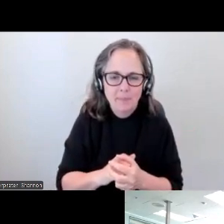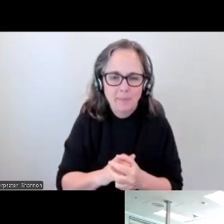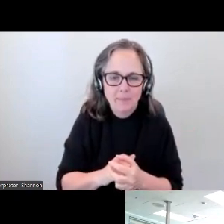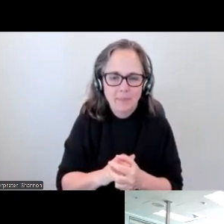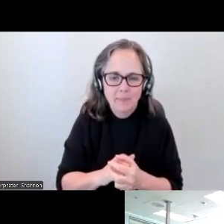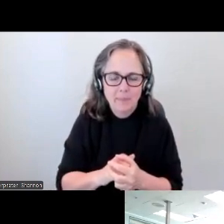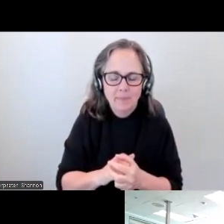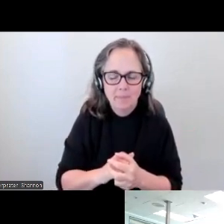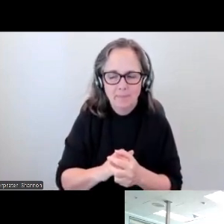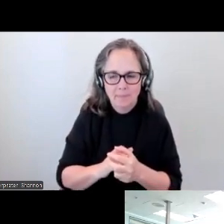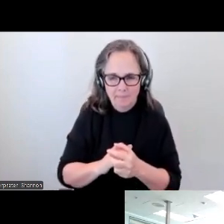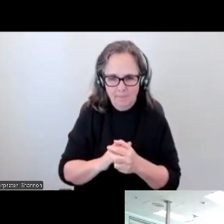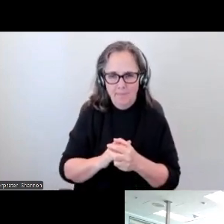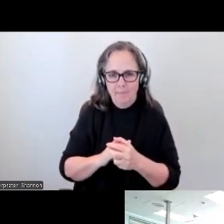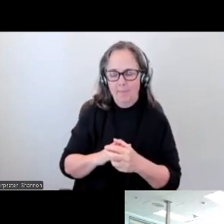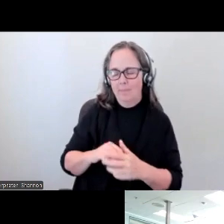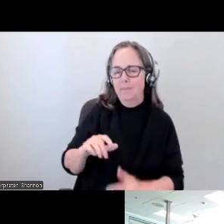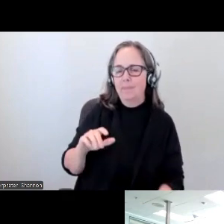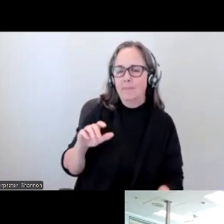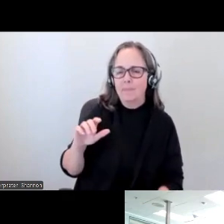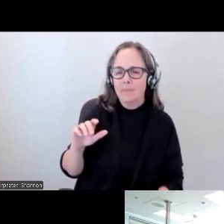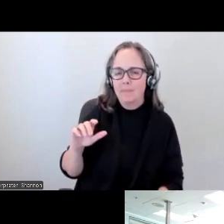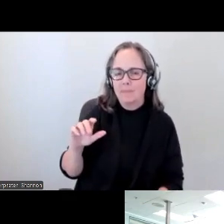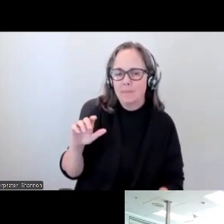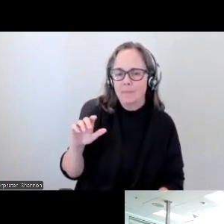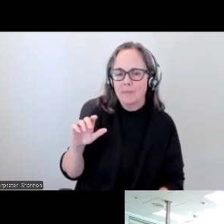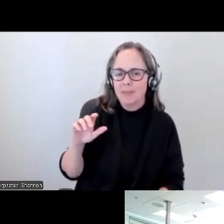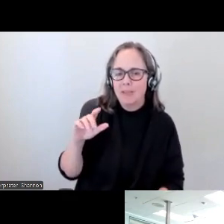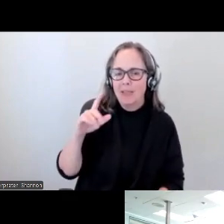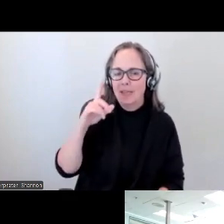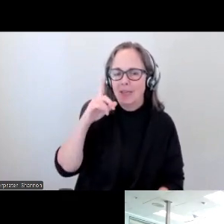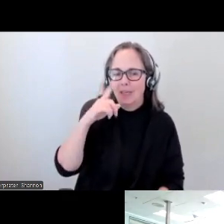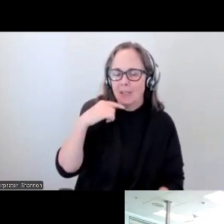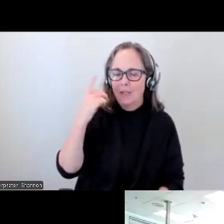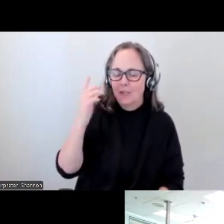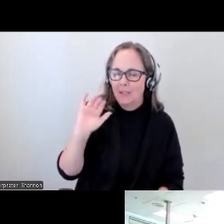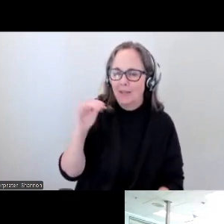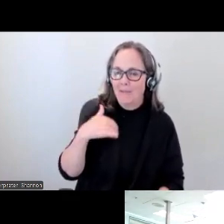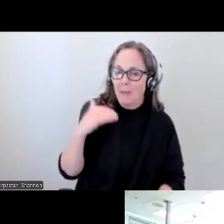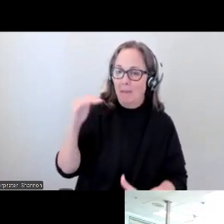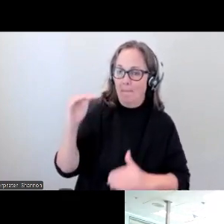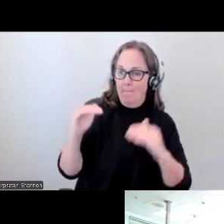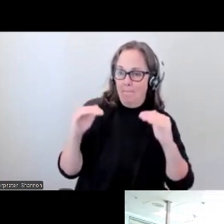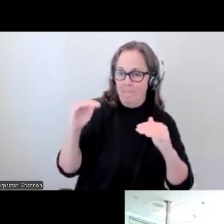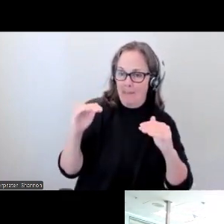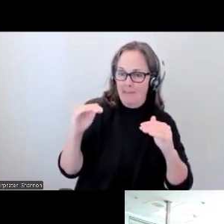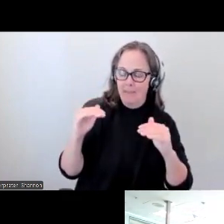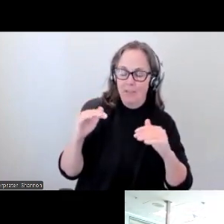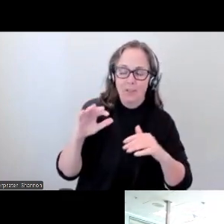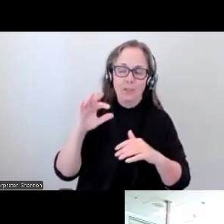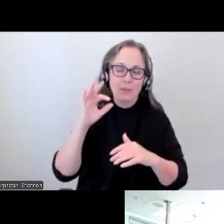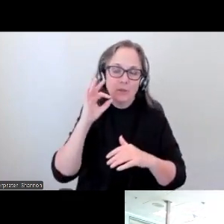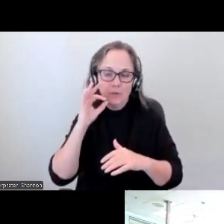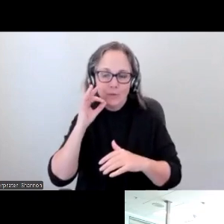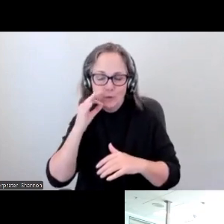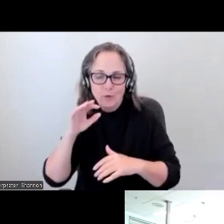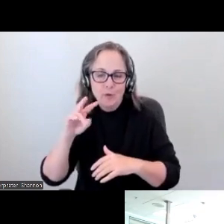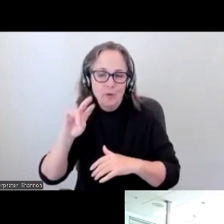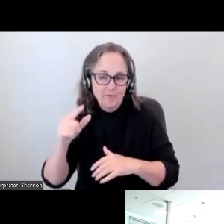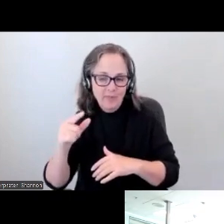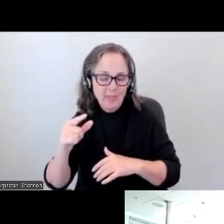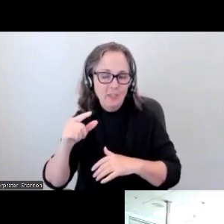Okay. And from your lovely picture, it looks like having a balanced kind of diet, lots of fruits and vegetables and whole grains